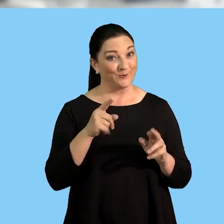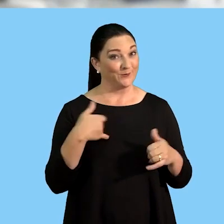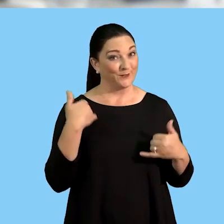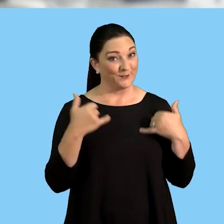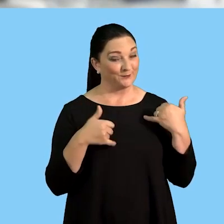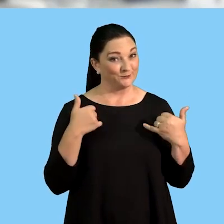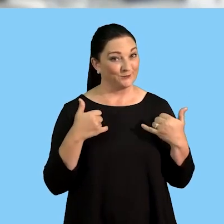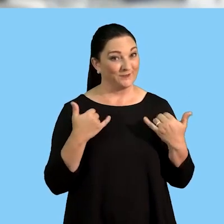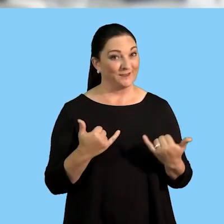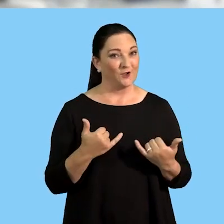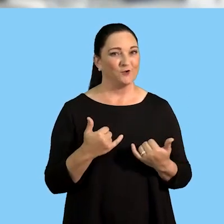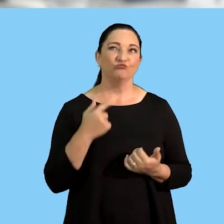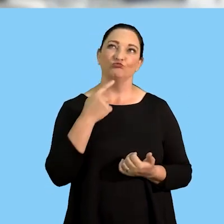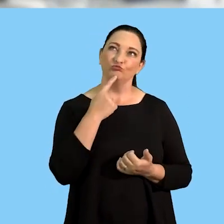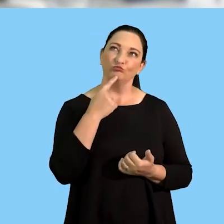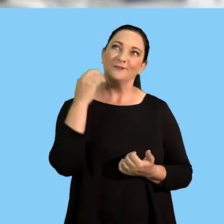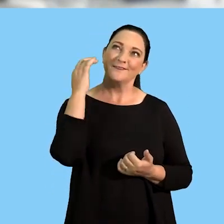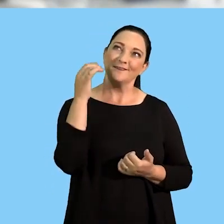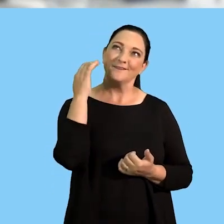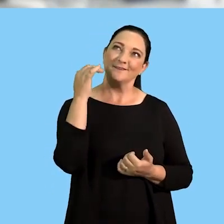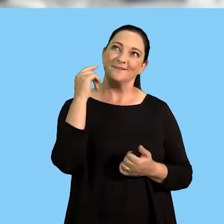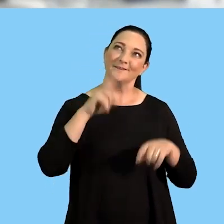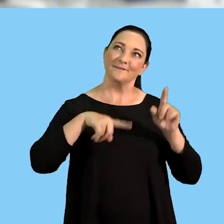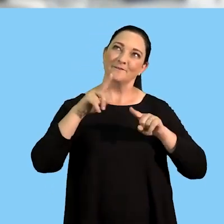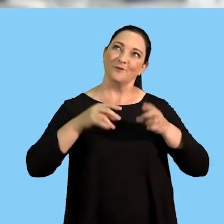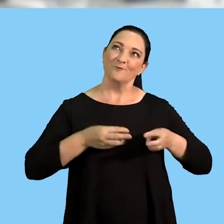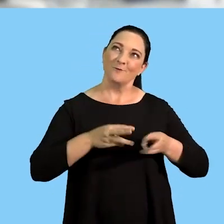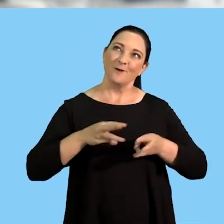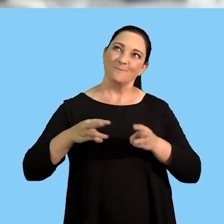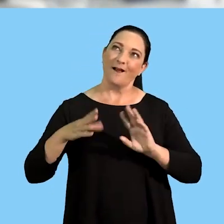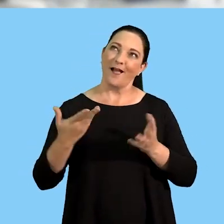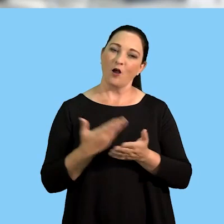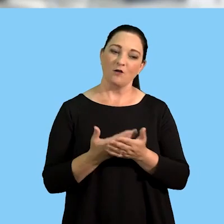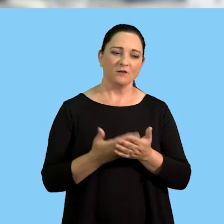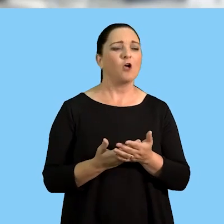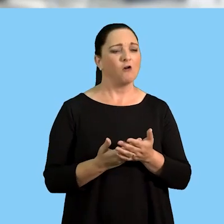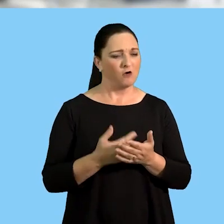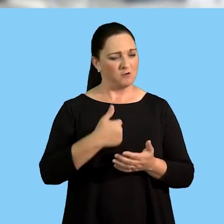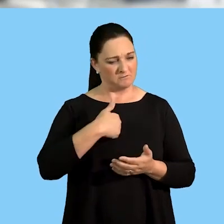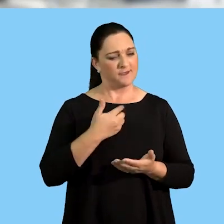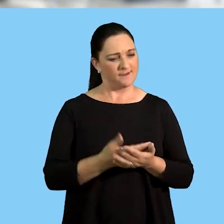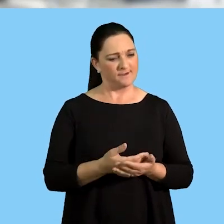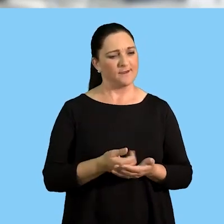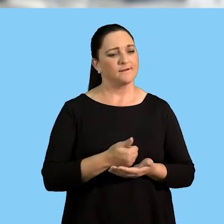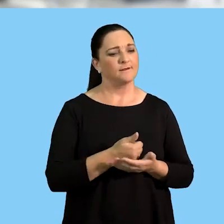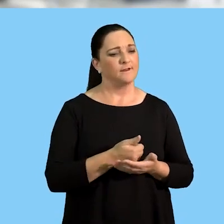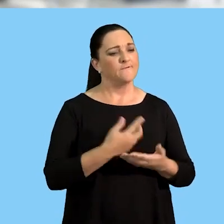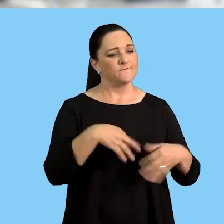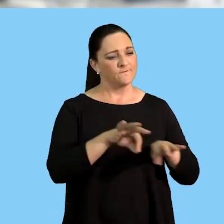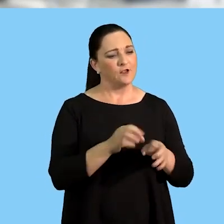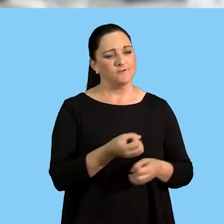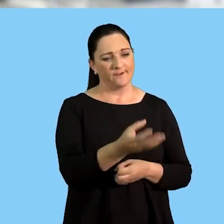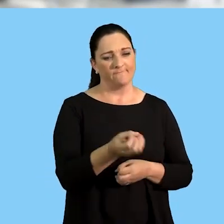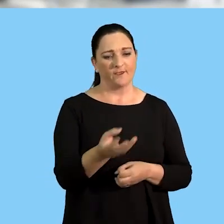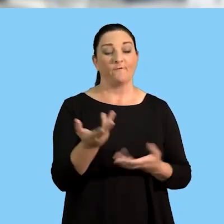I really hope that you have enjoyed and you are thinking about different ways in which you can add value to make sure that